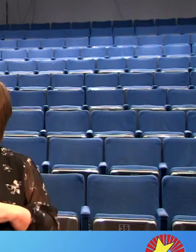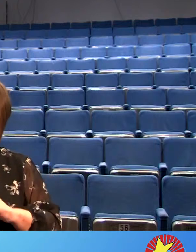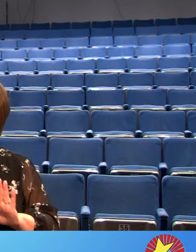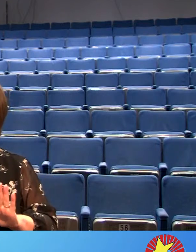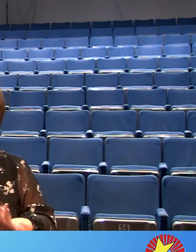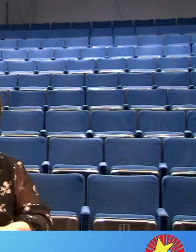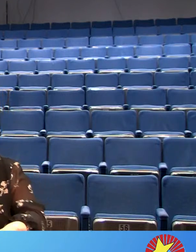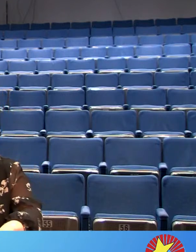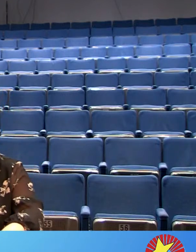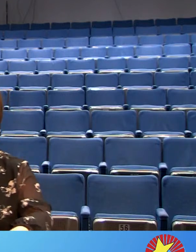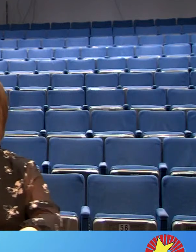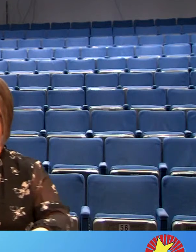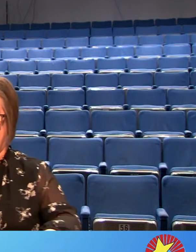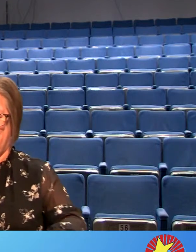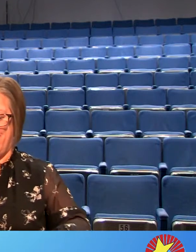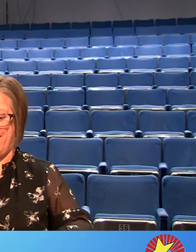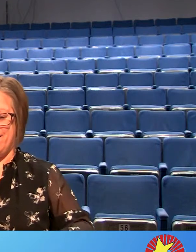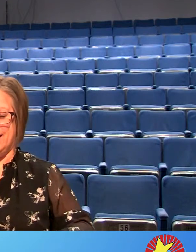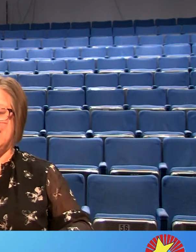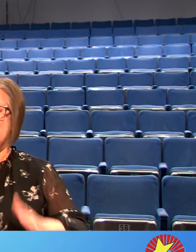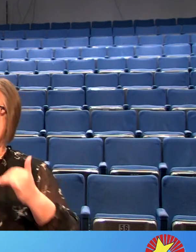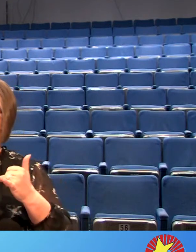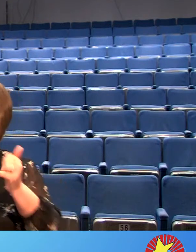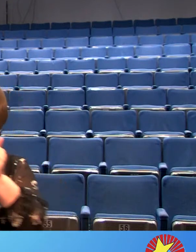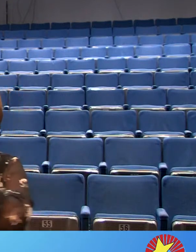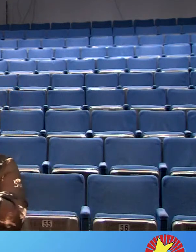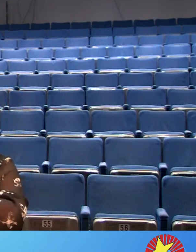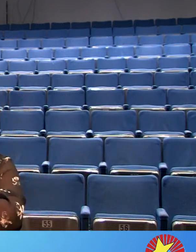So we know that we can do it.